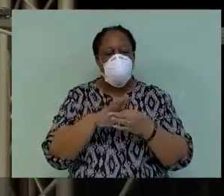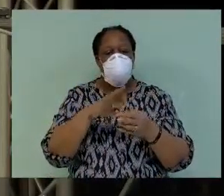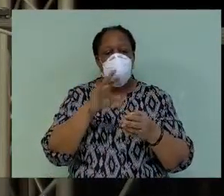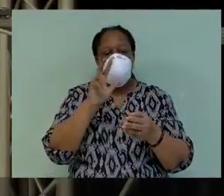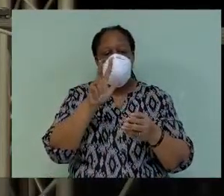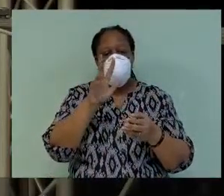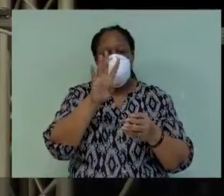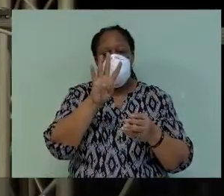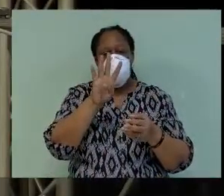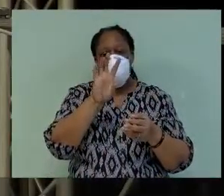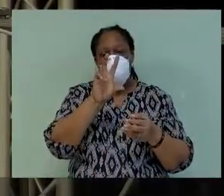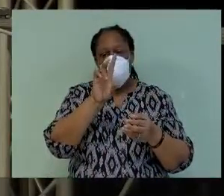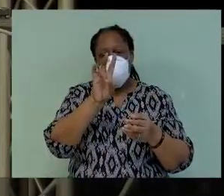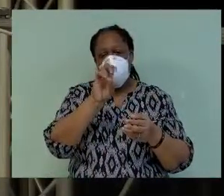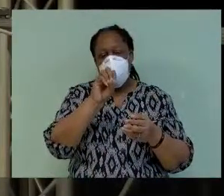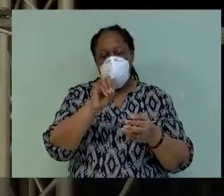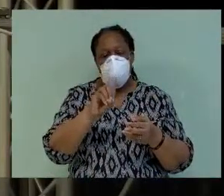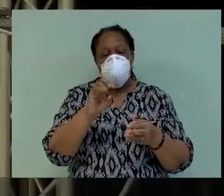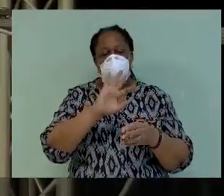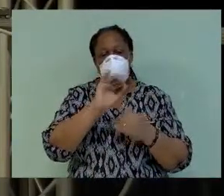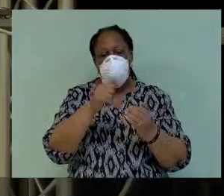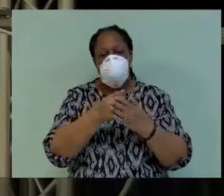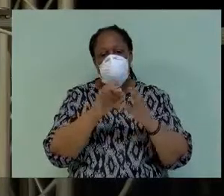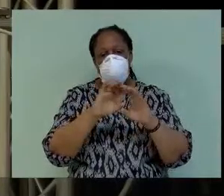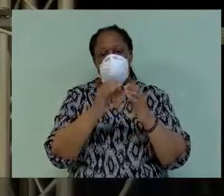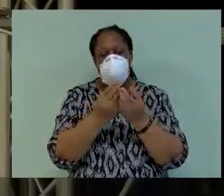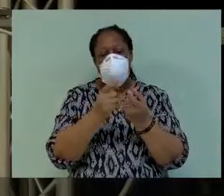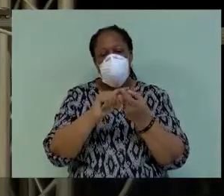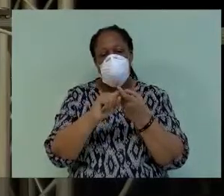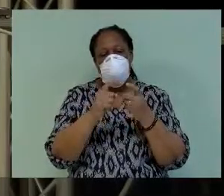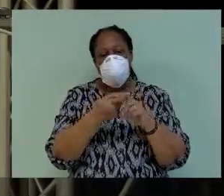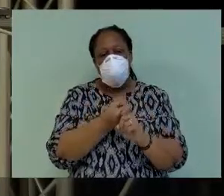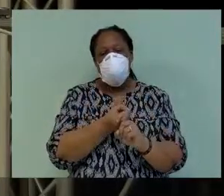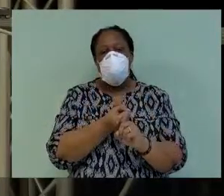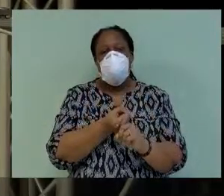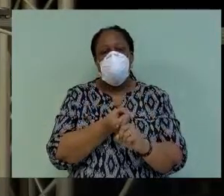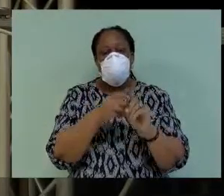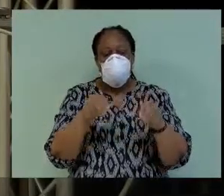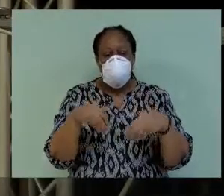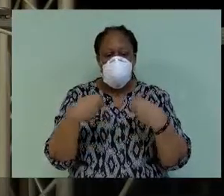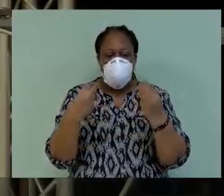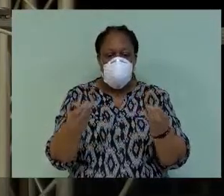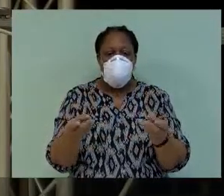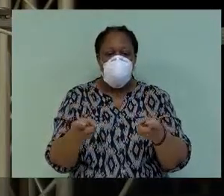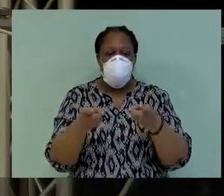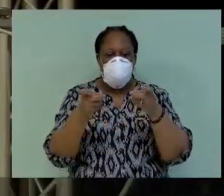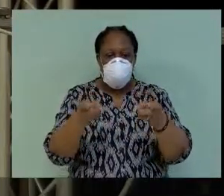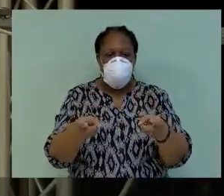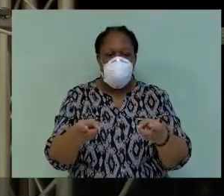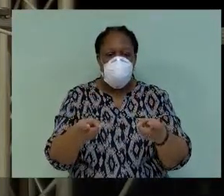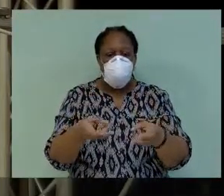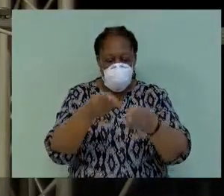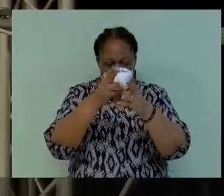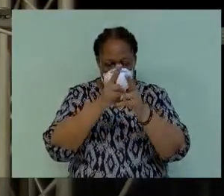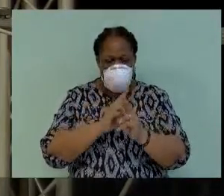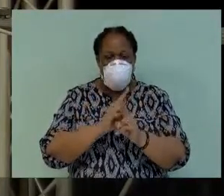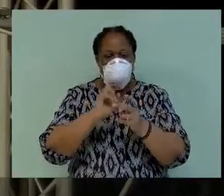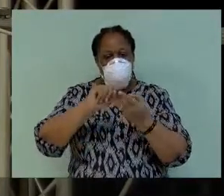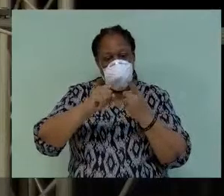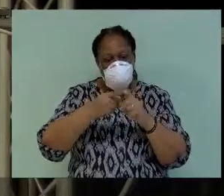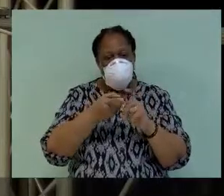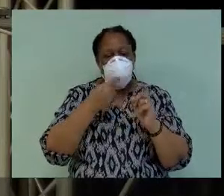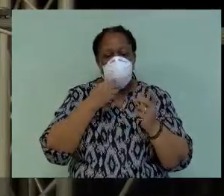$3,470 by your classmates. Again, we keep seeing every day how our